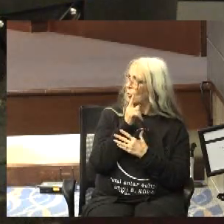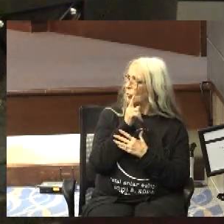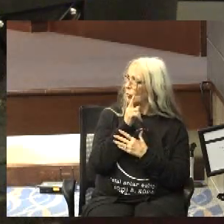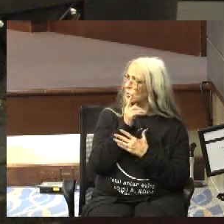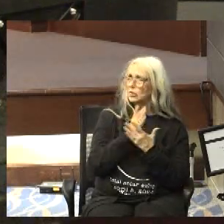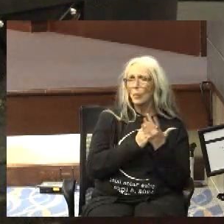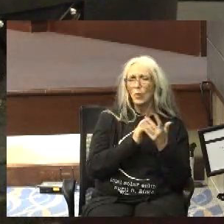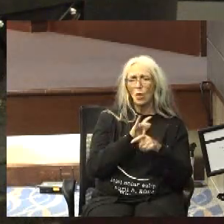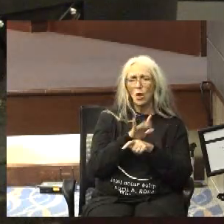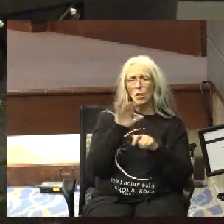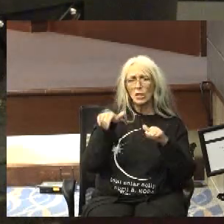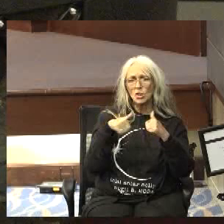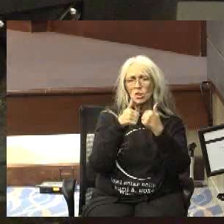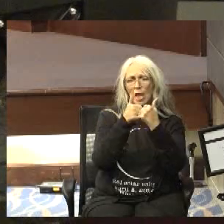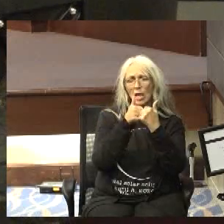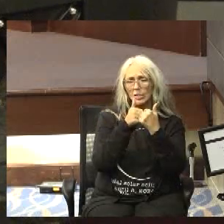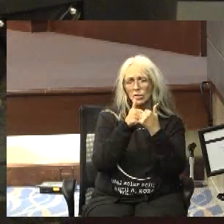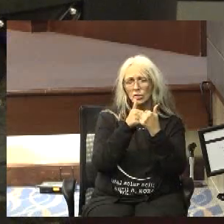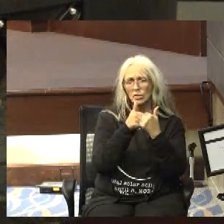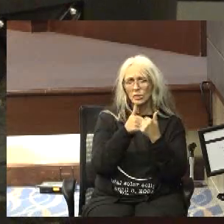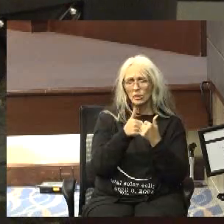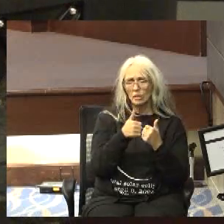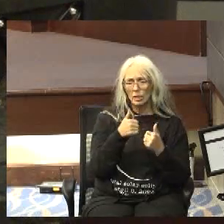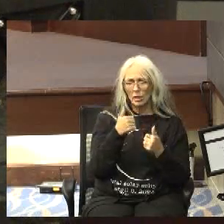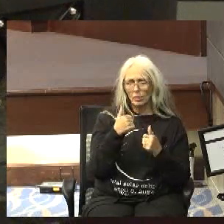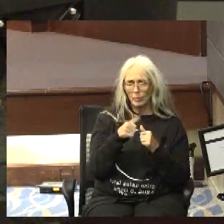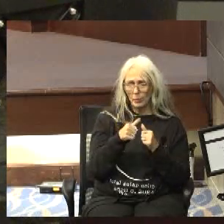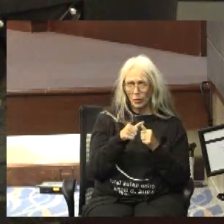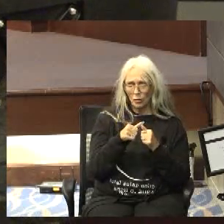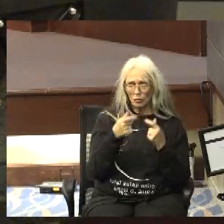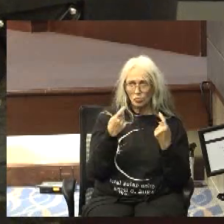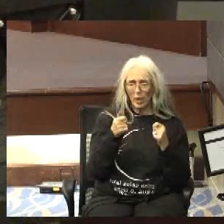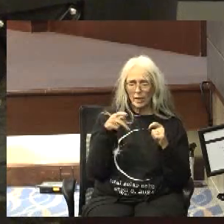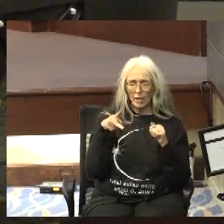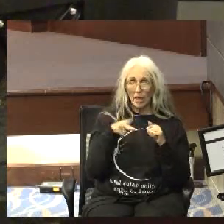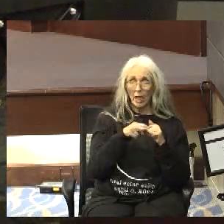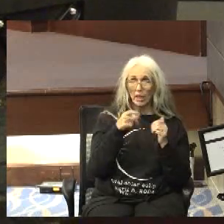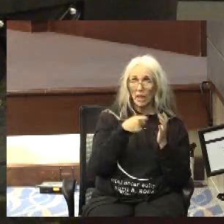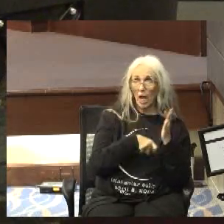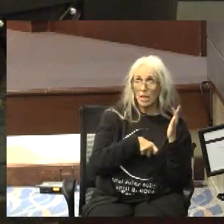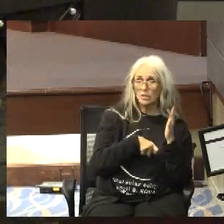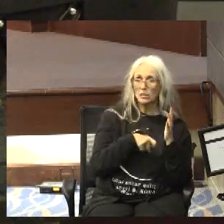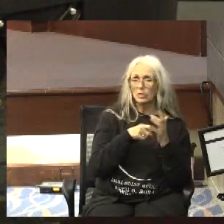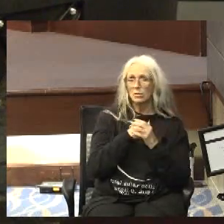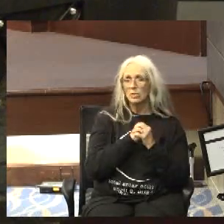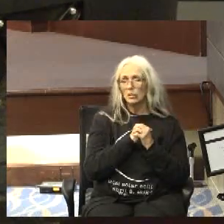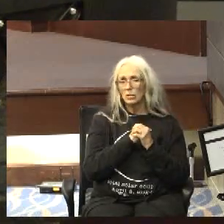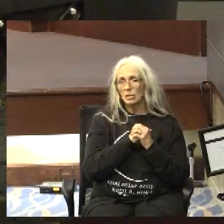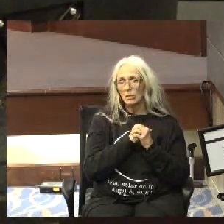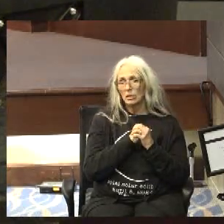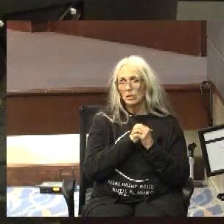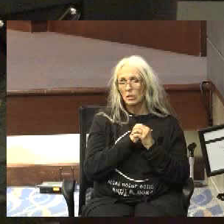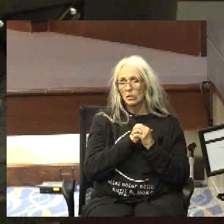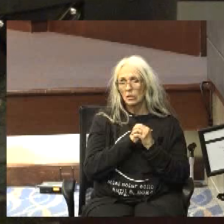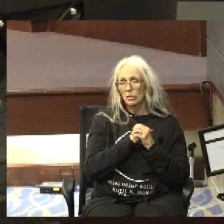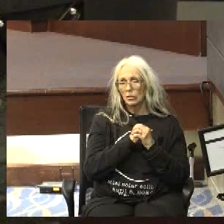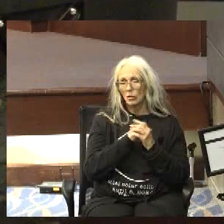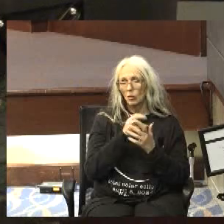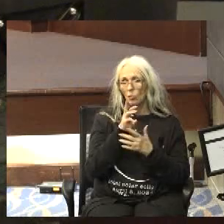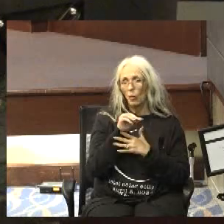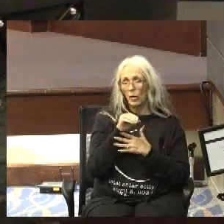Some of the early challenges, I remember when we were trying to do some cost cutting, I was quoted in the Trib, Matt Kyle, you'll appreciate this, this is a Waco